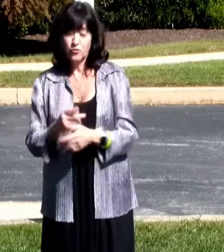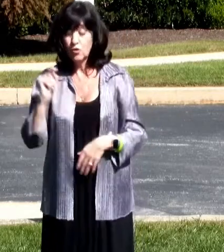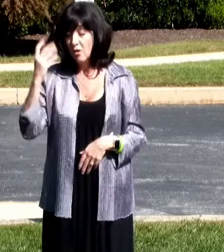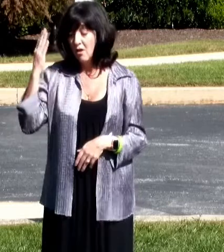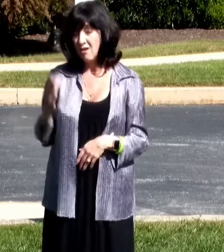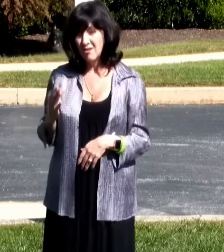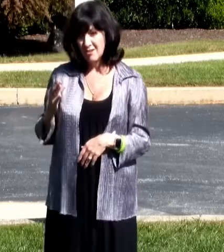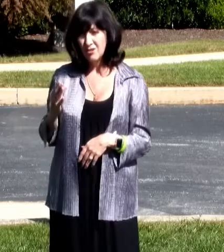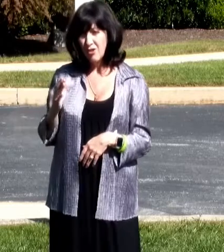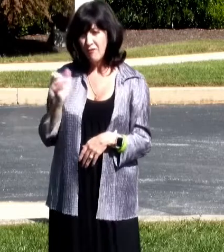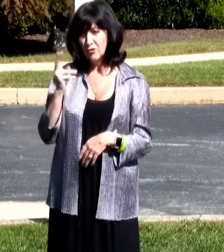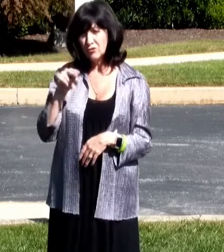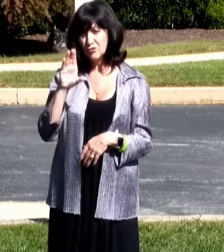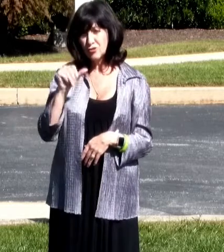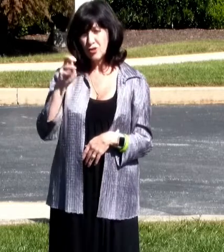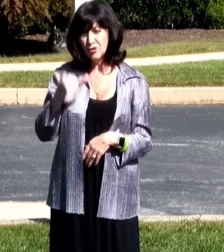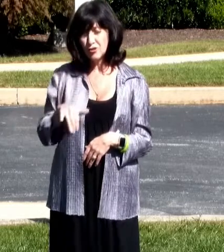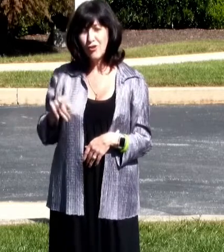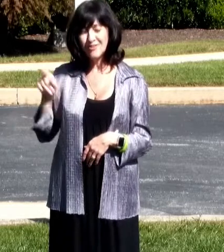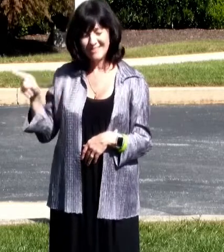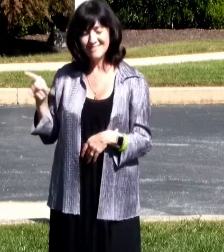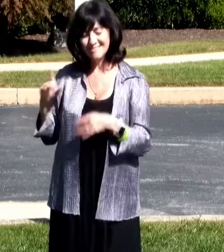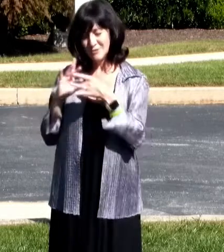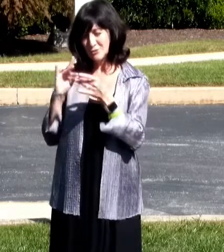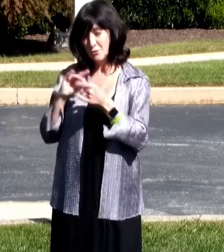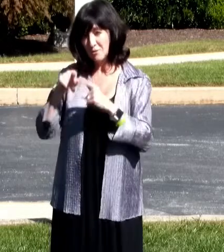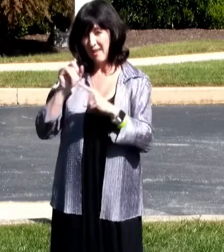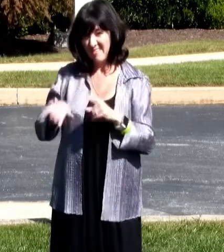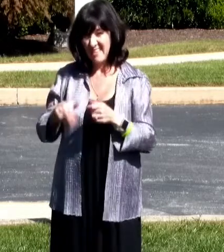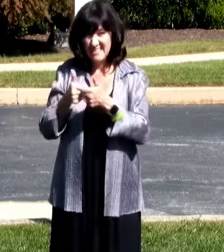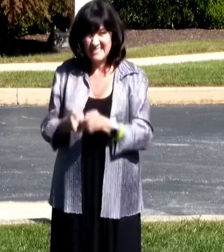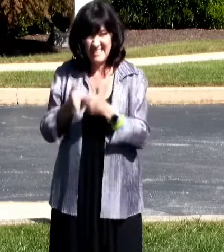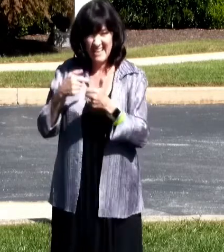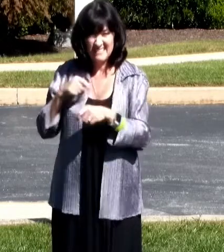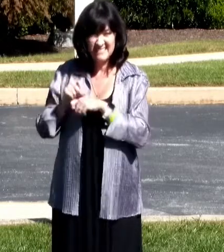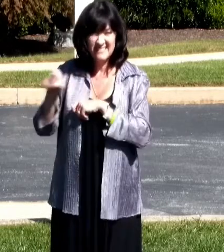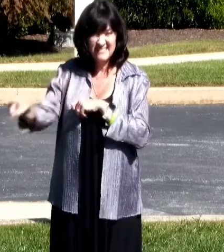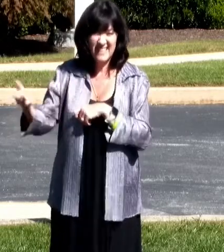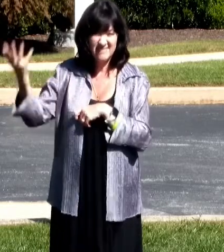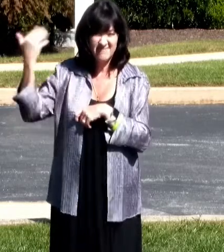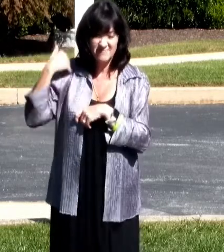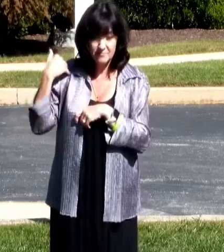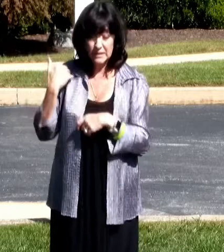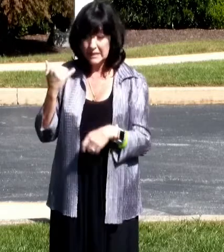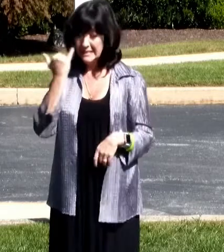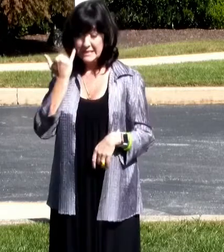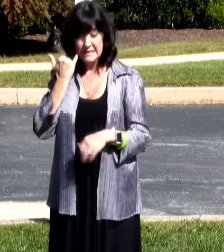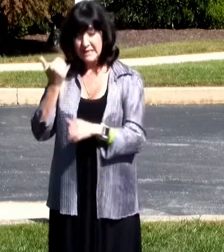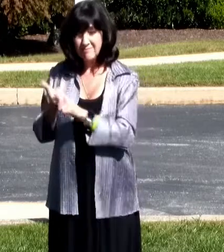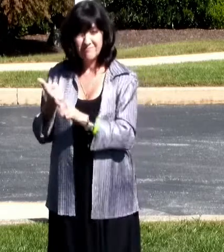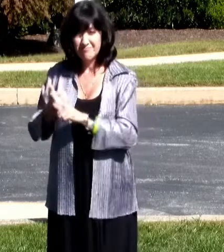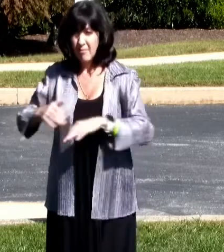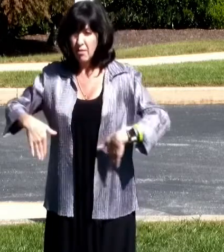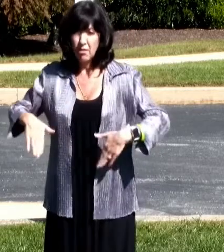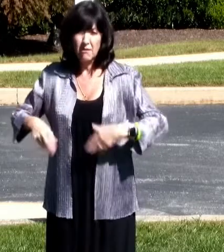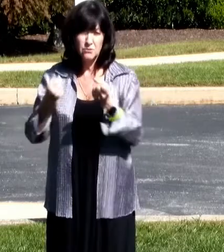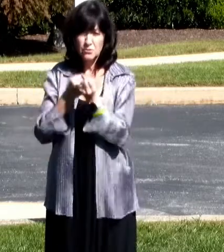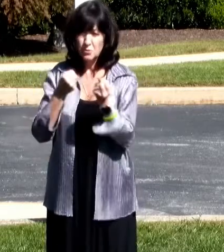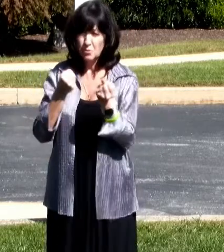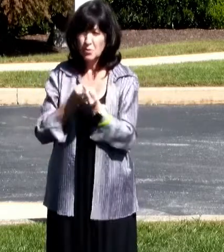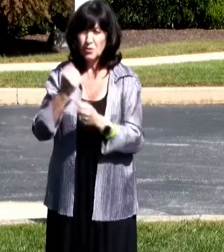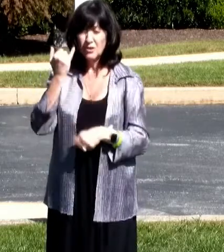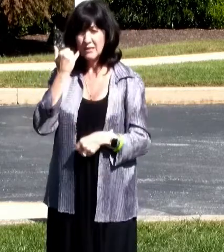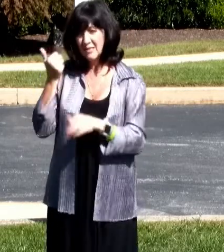he referenced the text message. If he had not been willing to stand up for this legislation, if he had not been willing to look